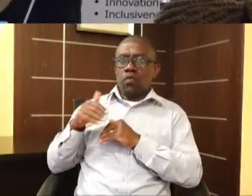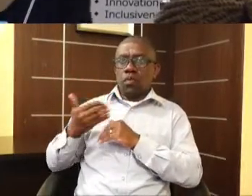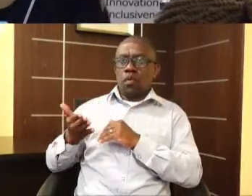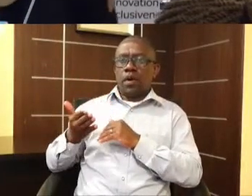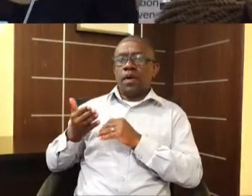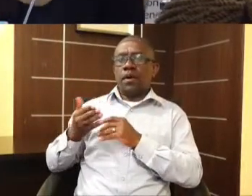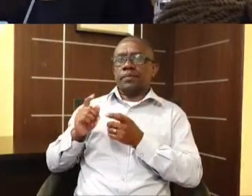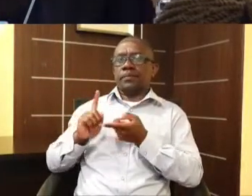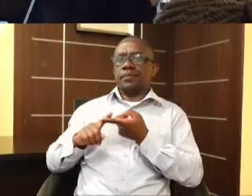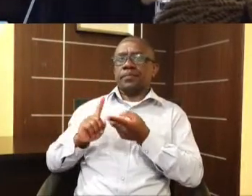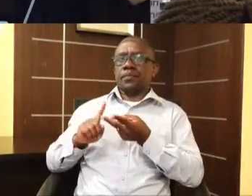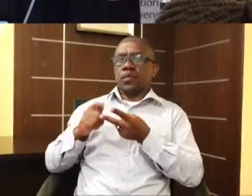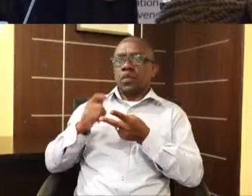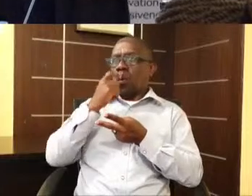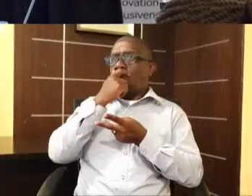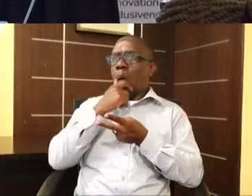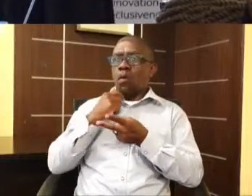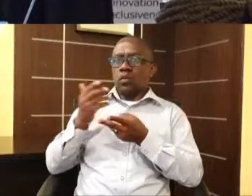age,